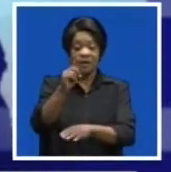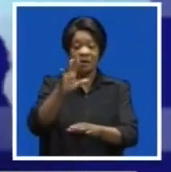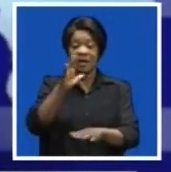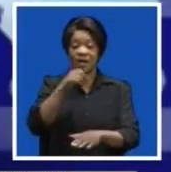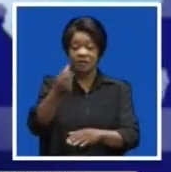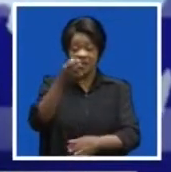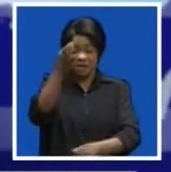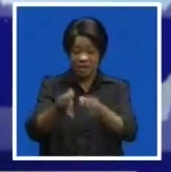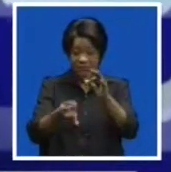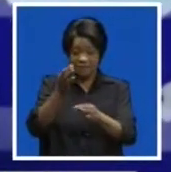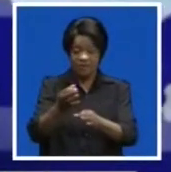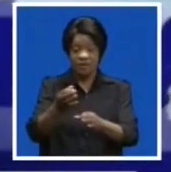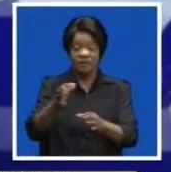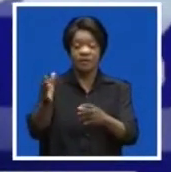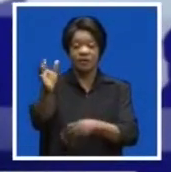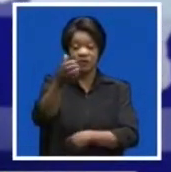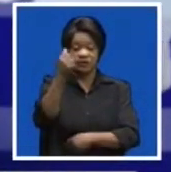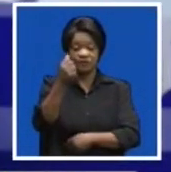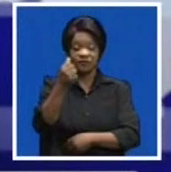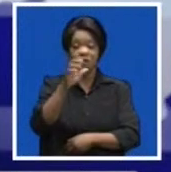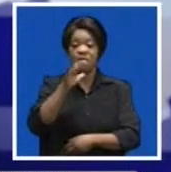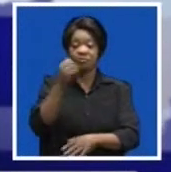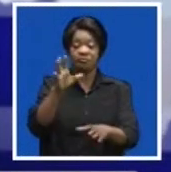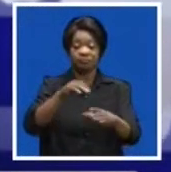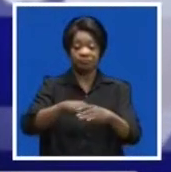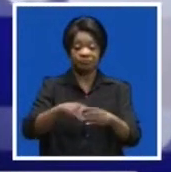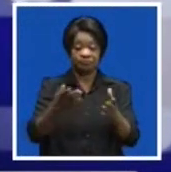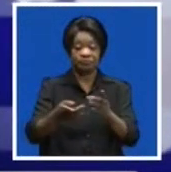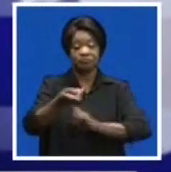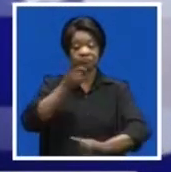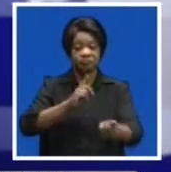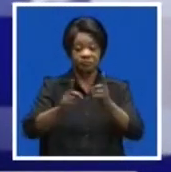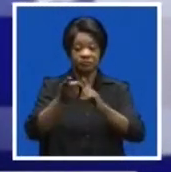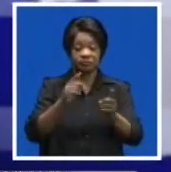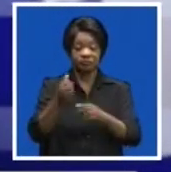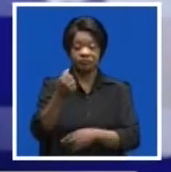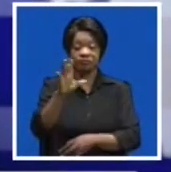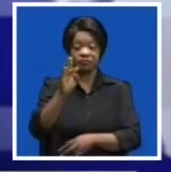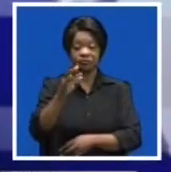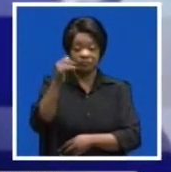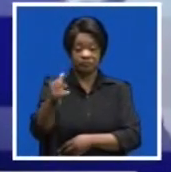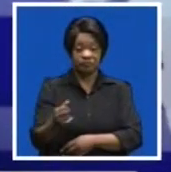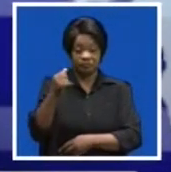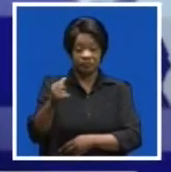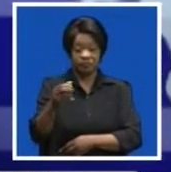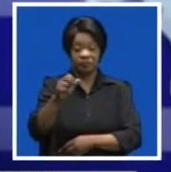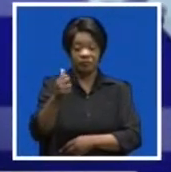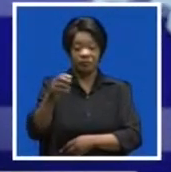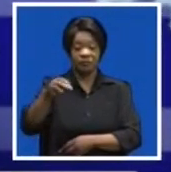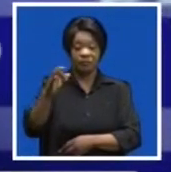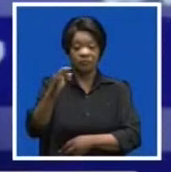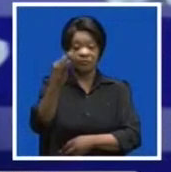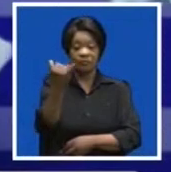if chiefs are not involved. Professor Luo said this when she addressed the 17 chiefs in Samfya district